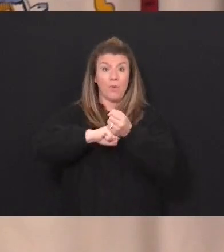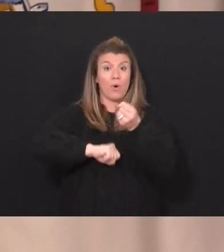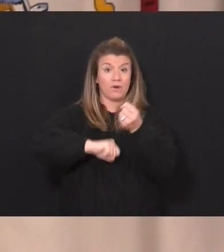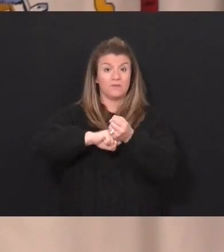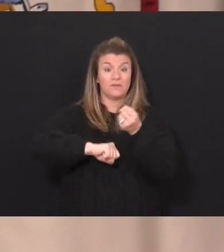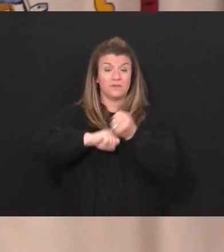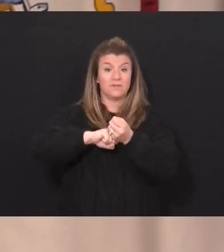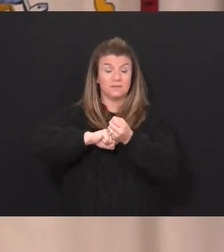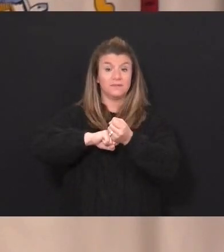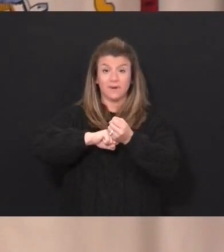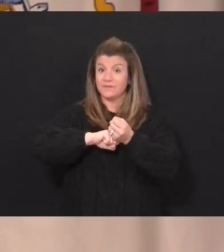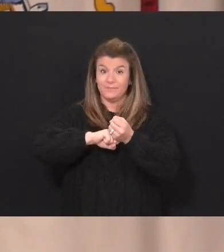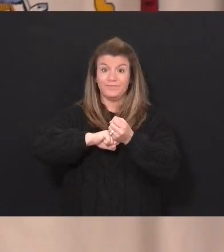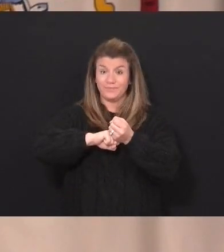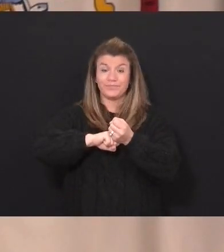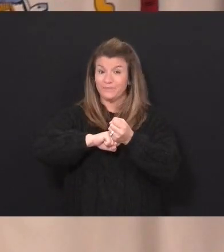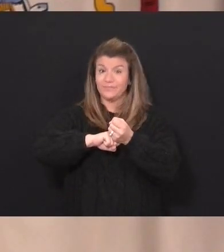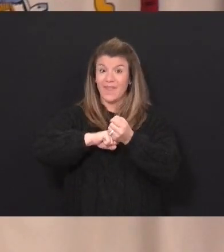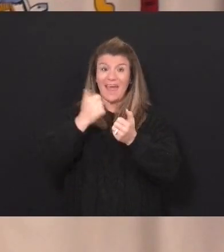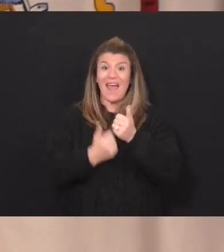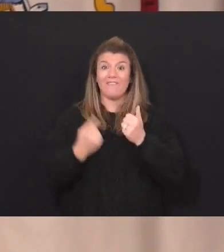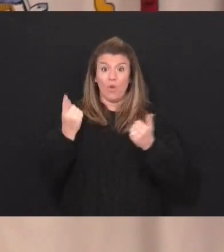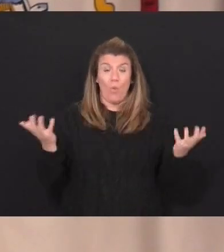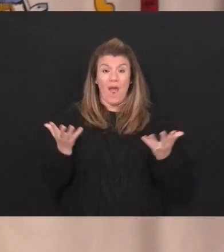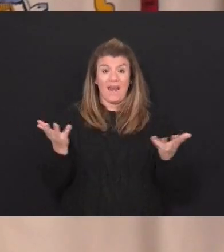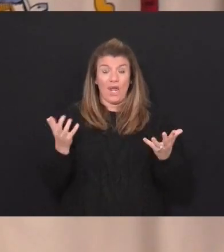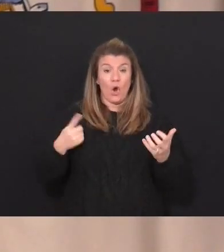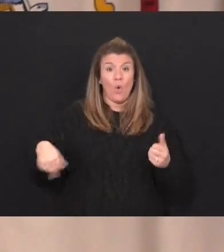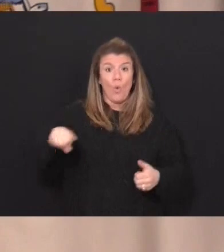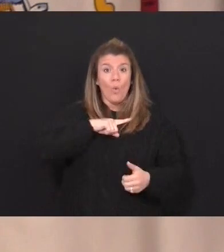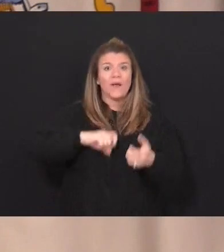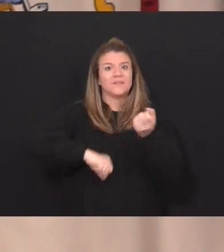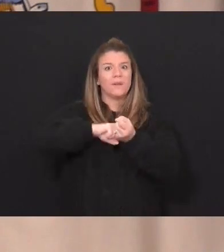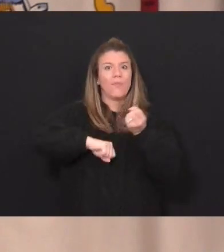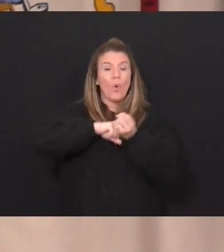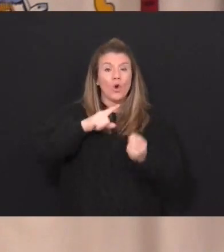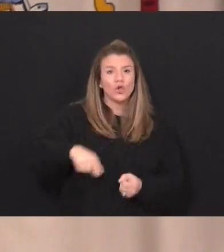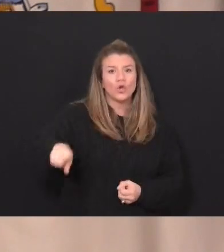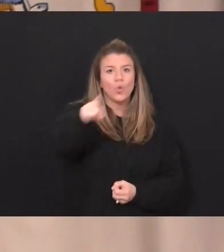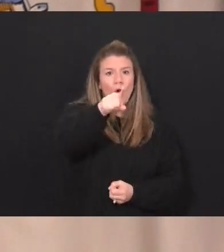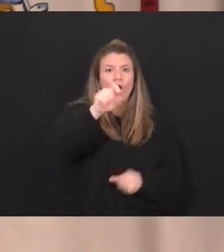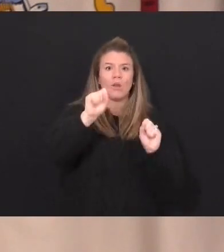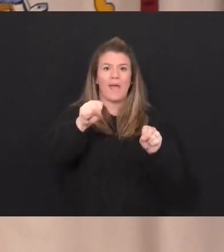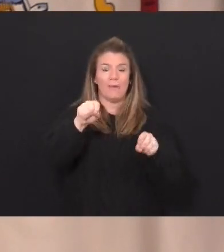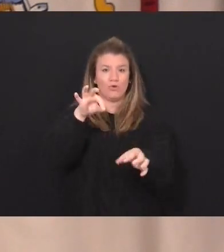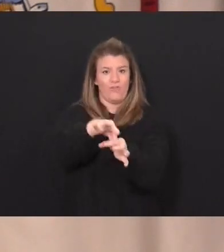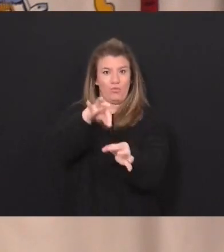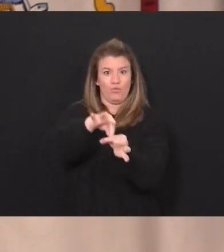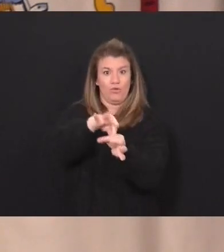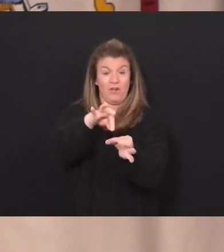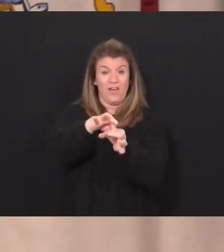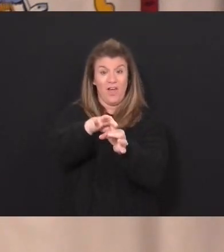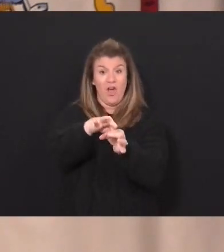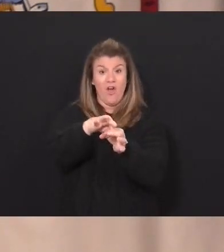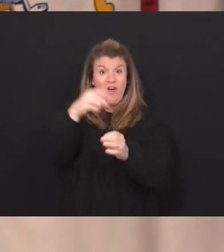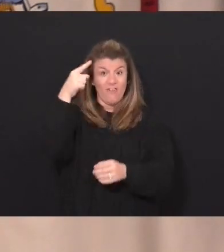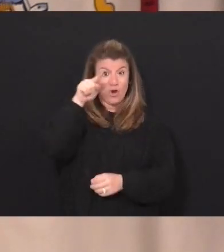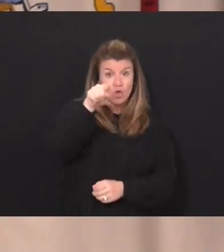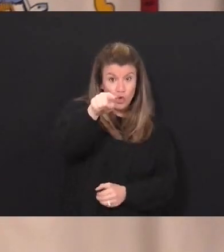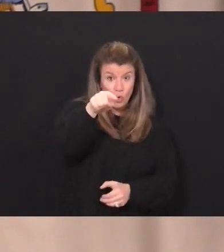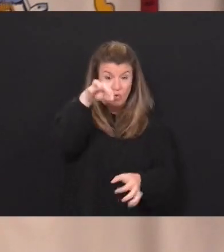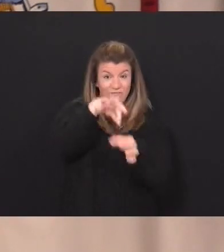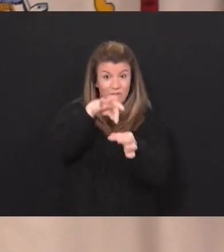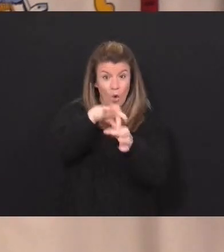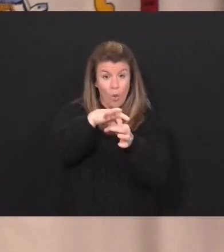gentlemen as well, the ability for all of our citizens to be able to vote, and to be able to vote in a